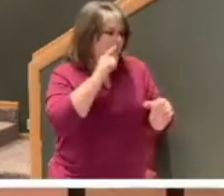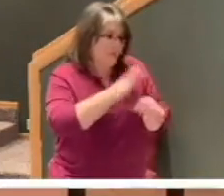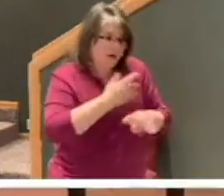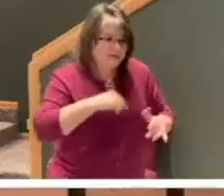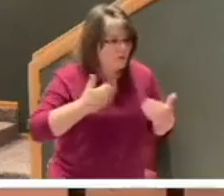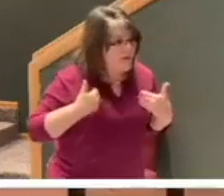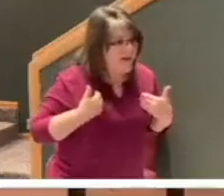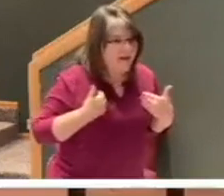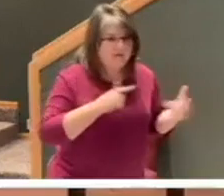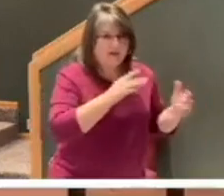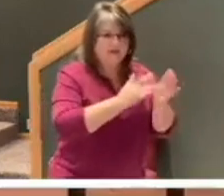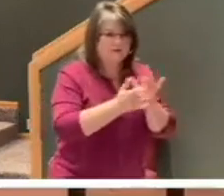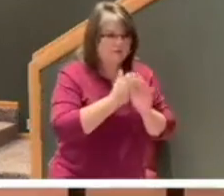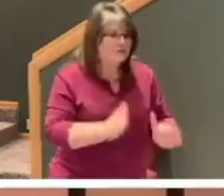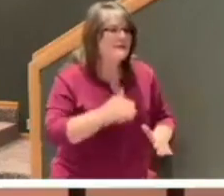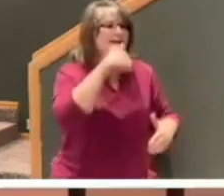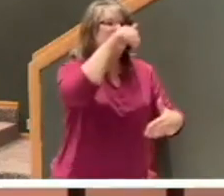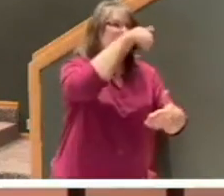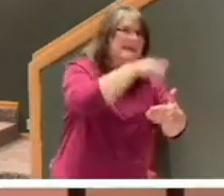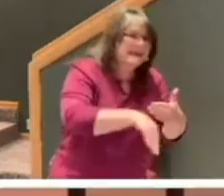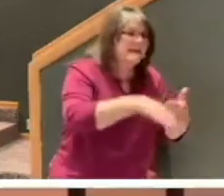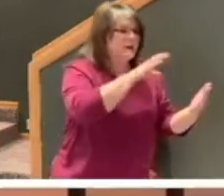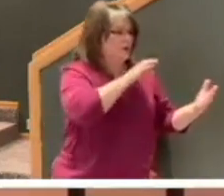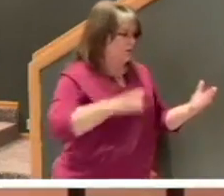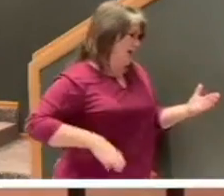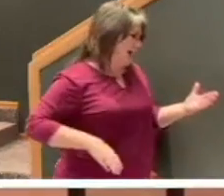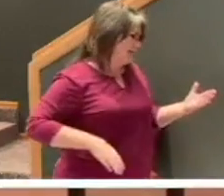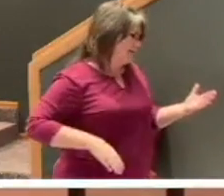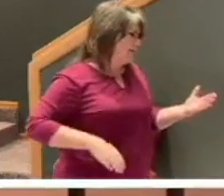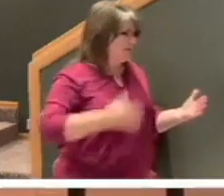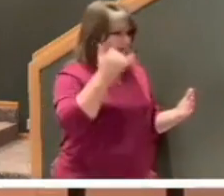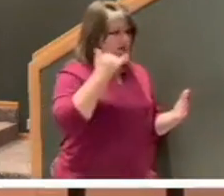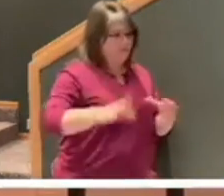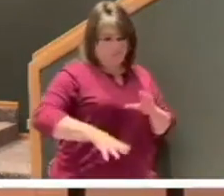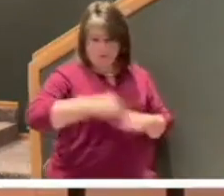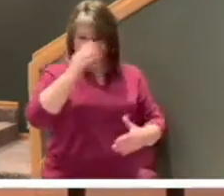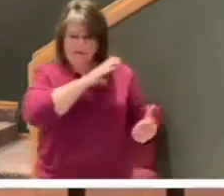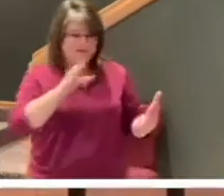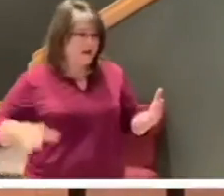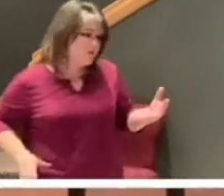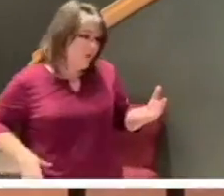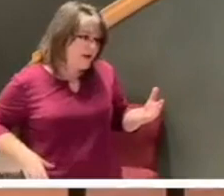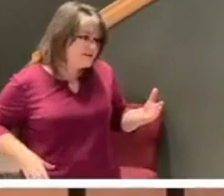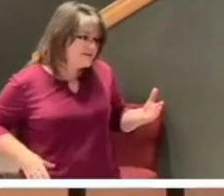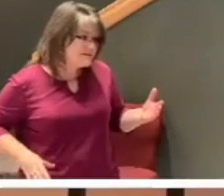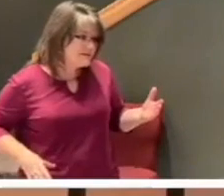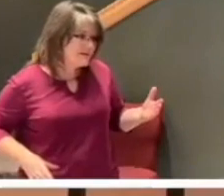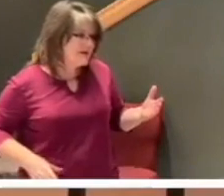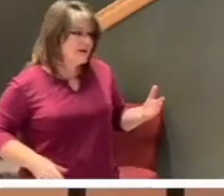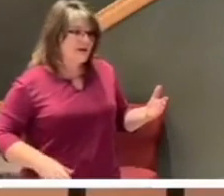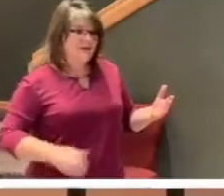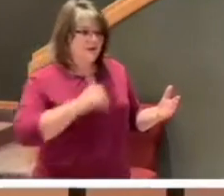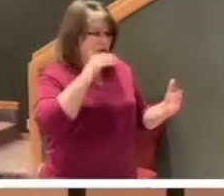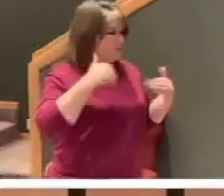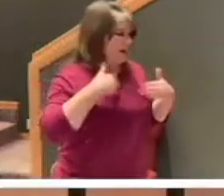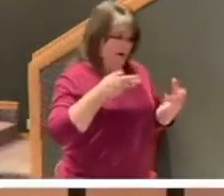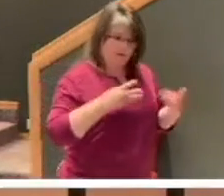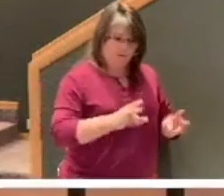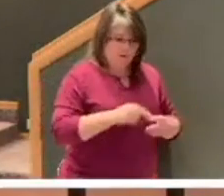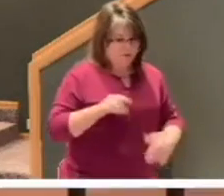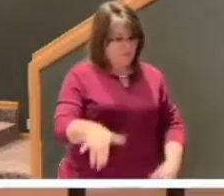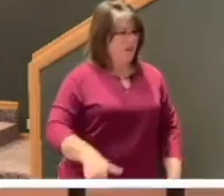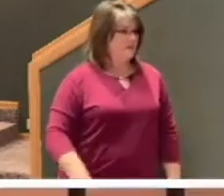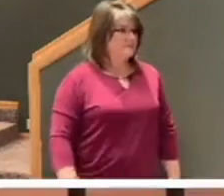have as Christians is in Christ. If you are outside of Christ, you have no access to